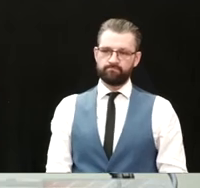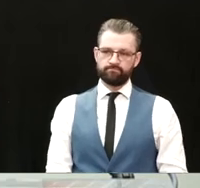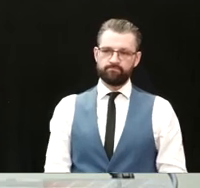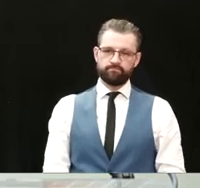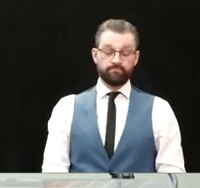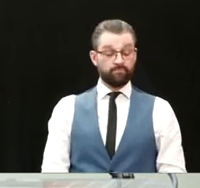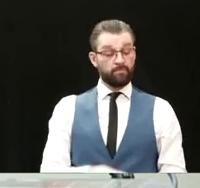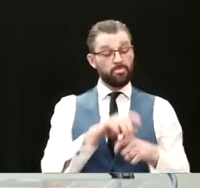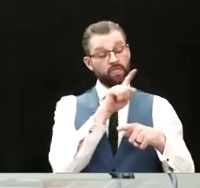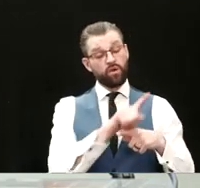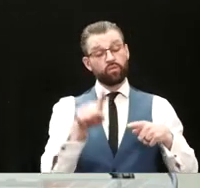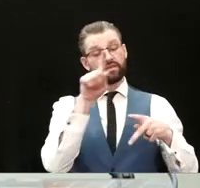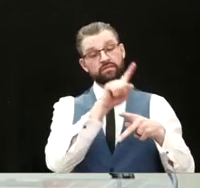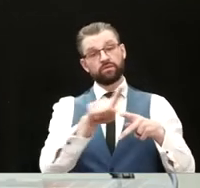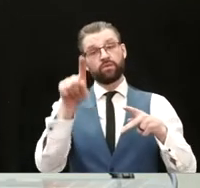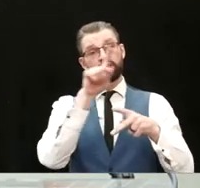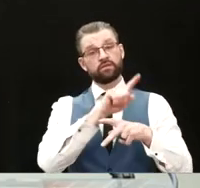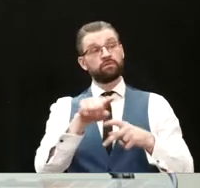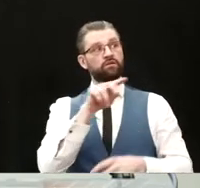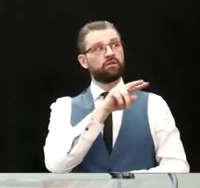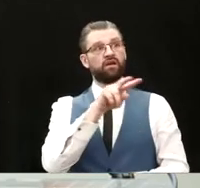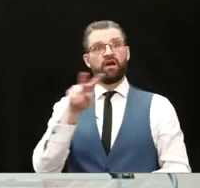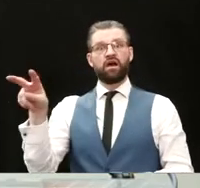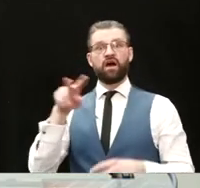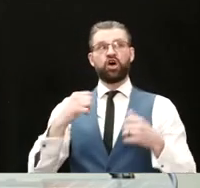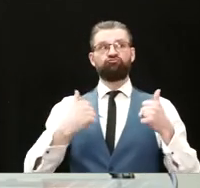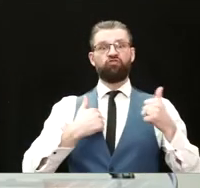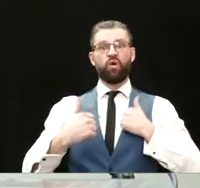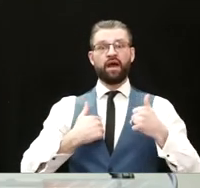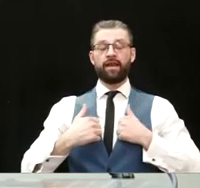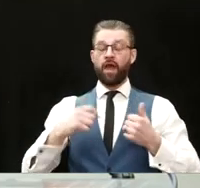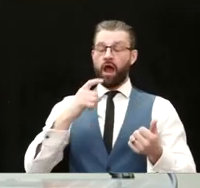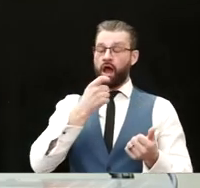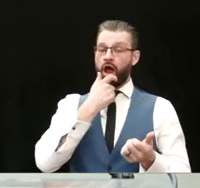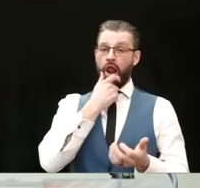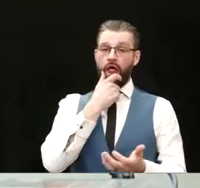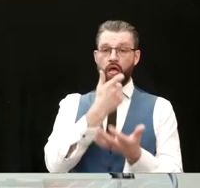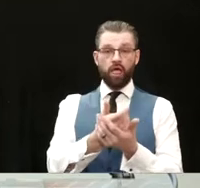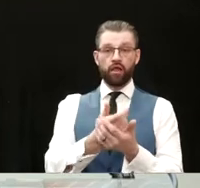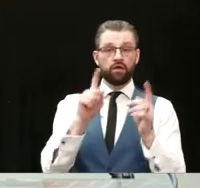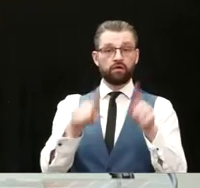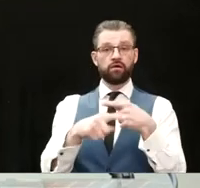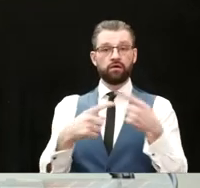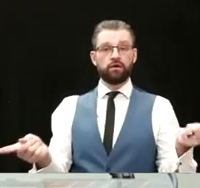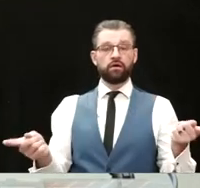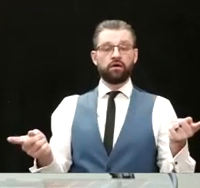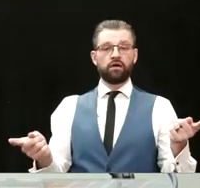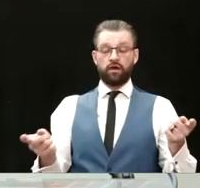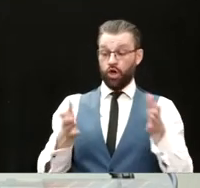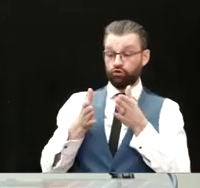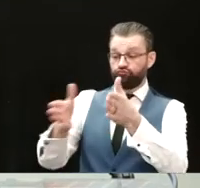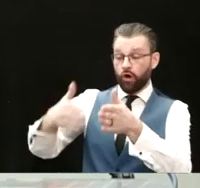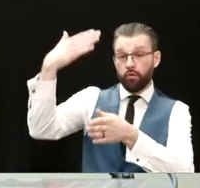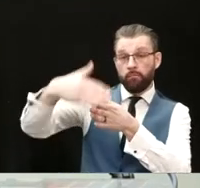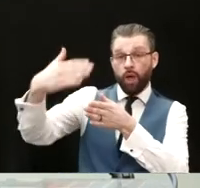For the next few weeks, I experienced a Rwanda that I didn't believe to be possible. Roadblocks were set up